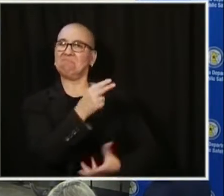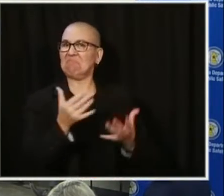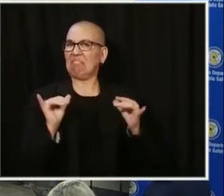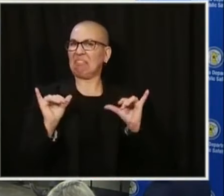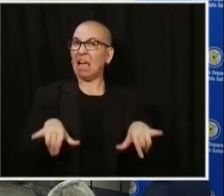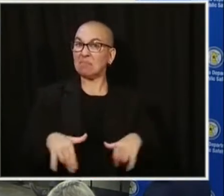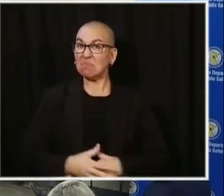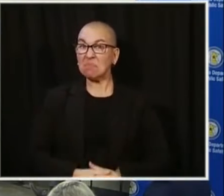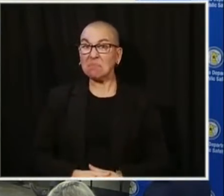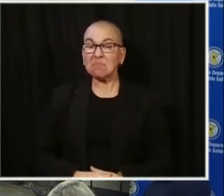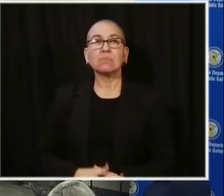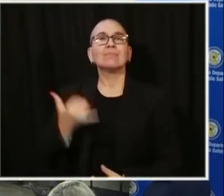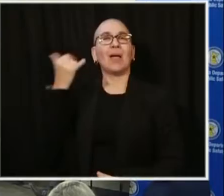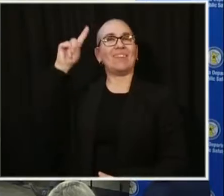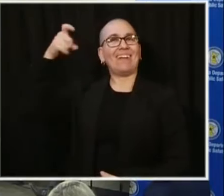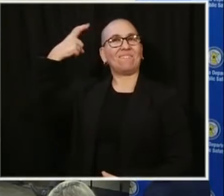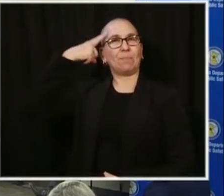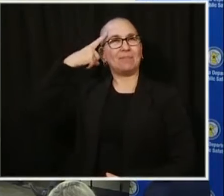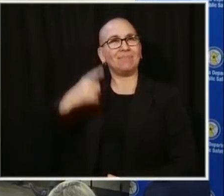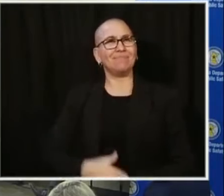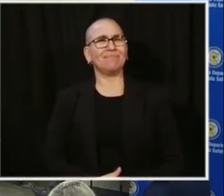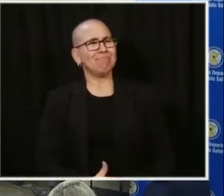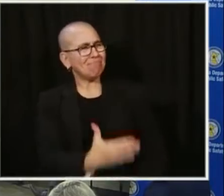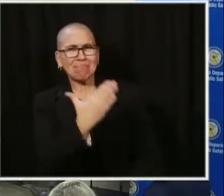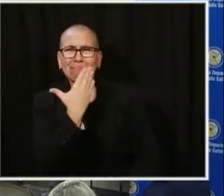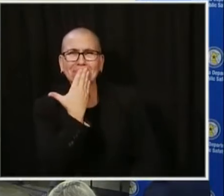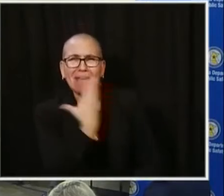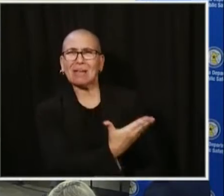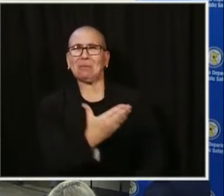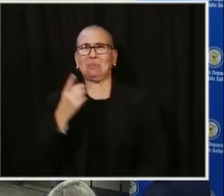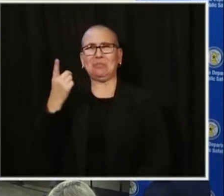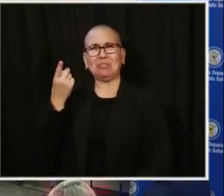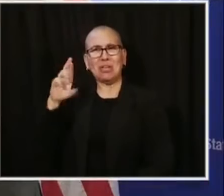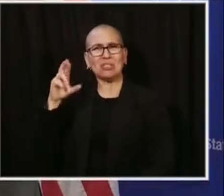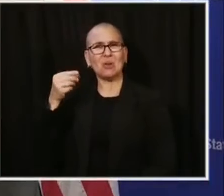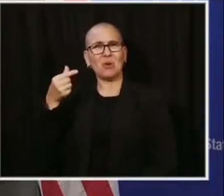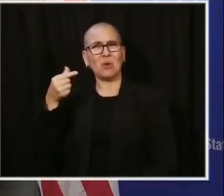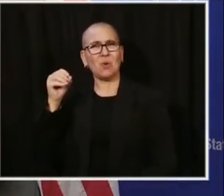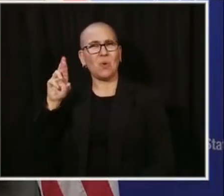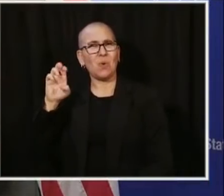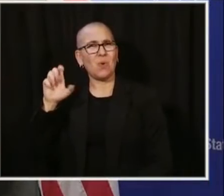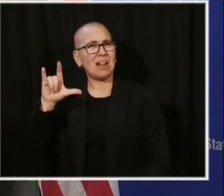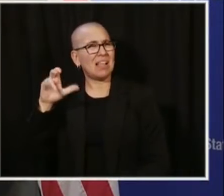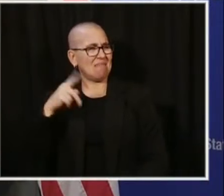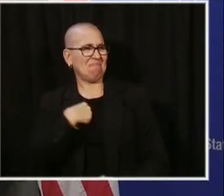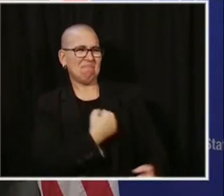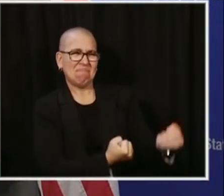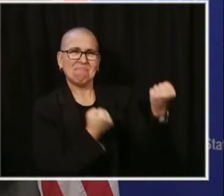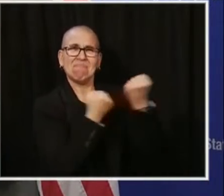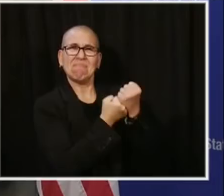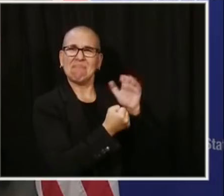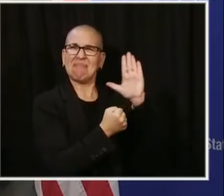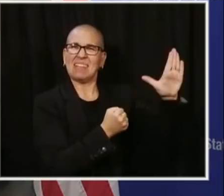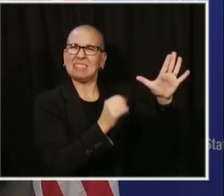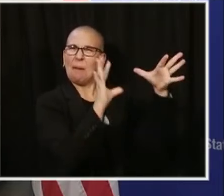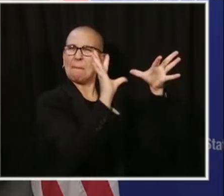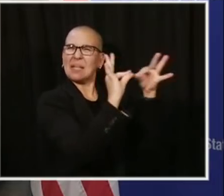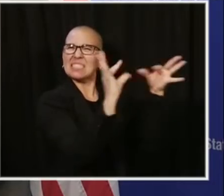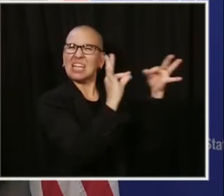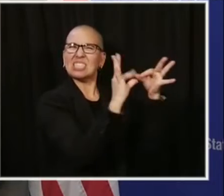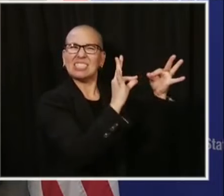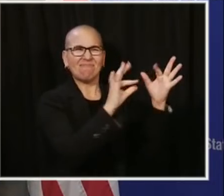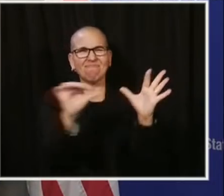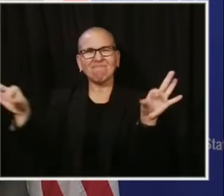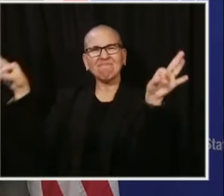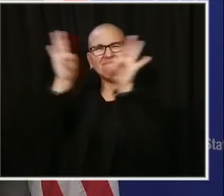Thanks, Dr. Gorelick. That last message is one that I would just echo, and thank you for that. And I would note that I, as governor, obviously been able